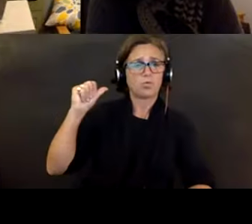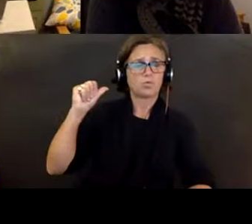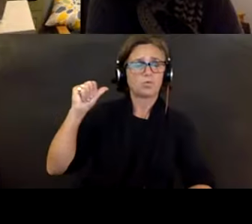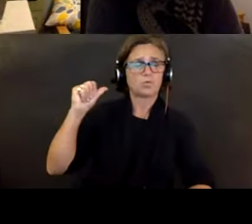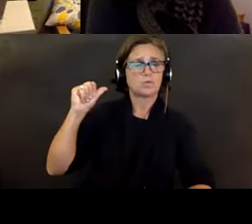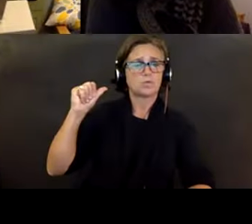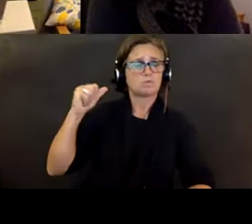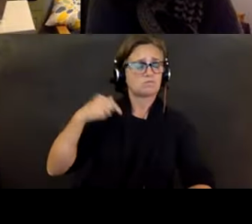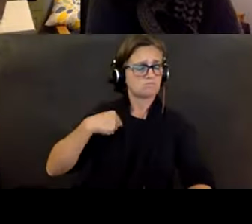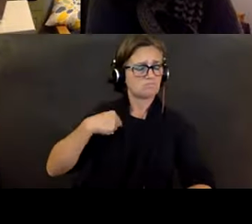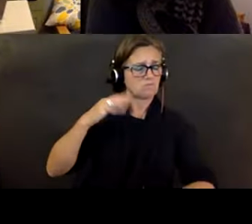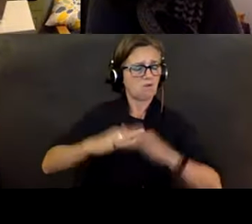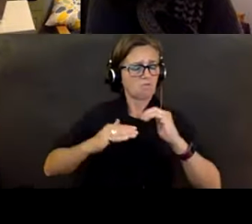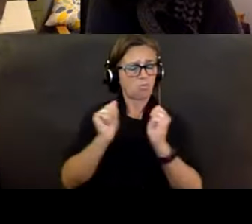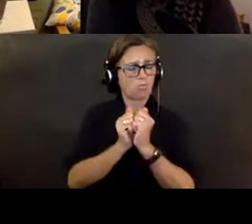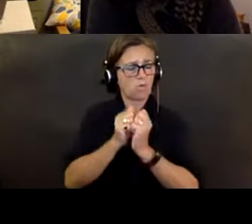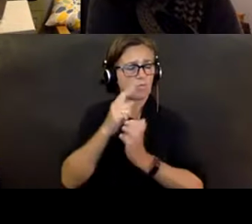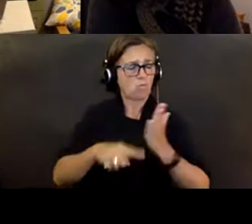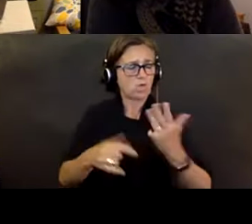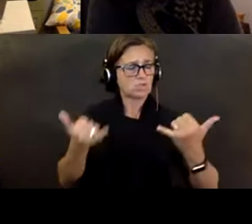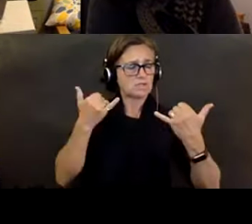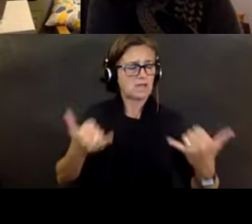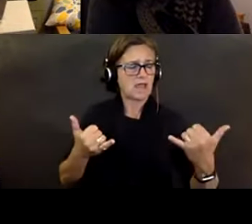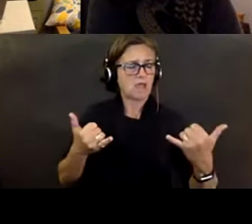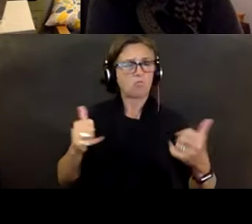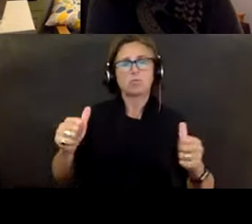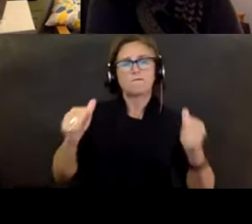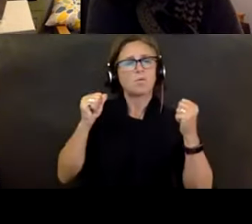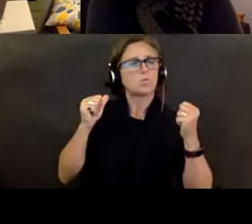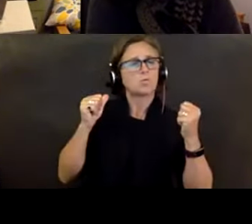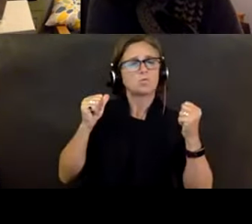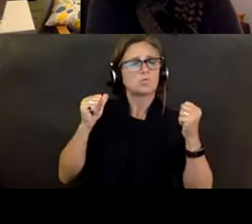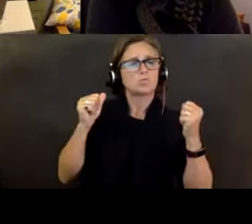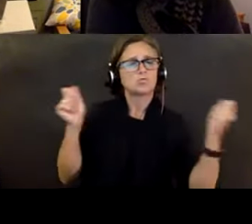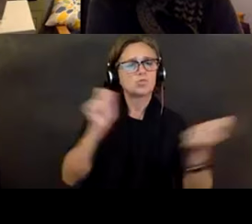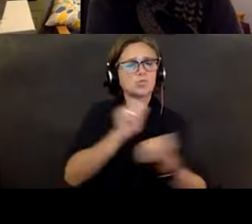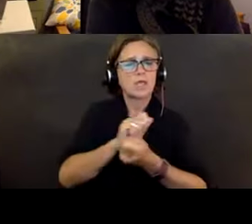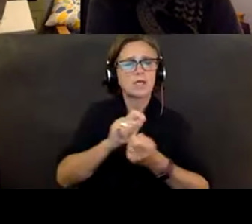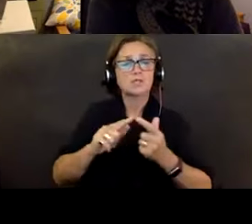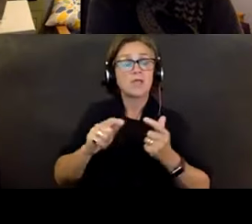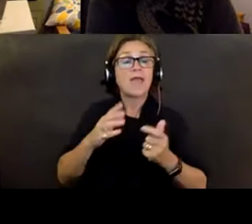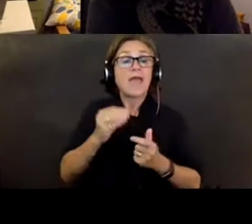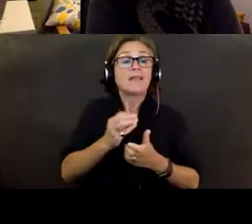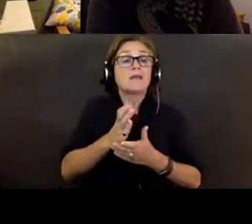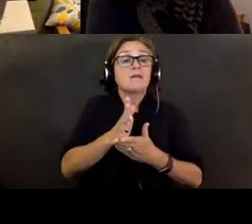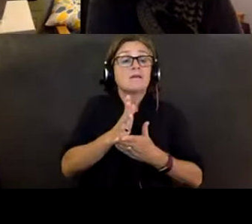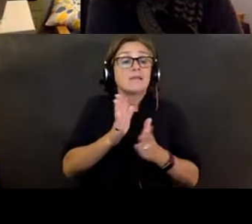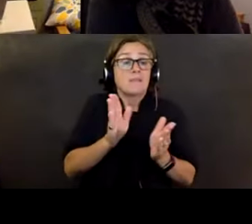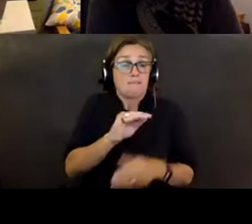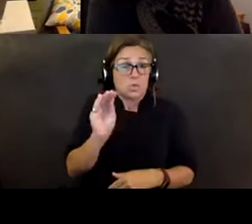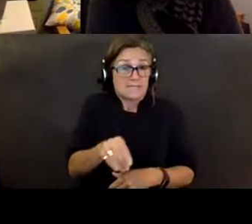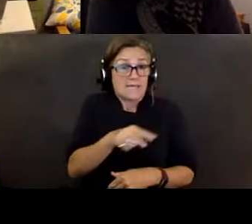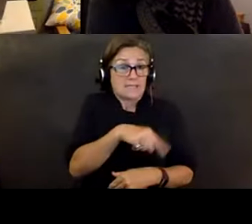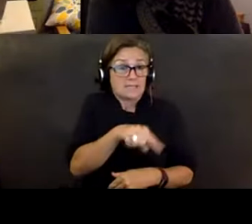what is. And I don't know if you have any recommendations. I think we're trying to battle it. We're trying to fight